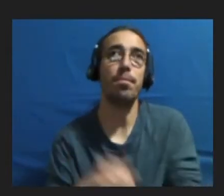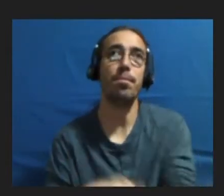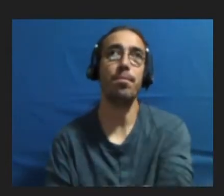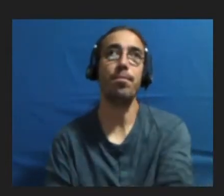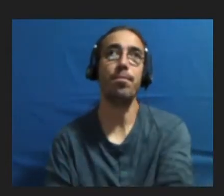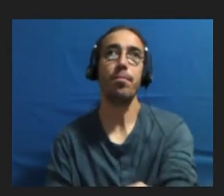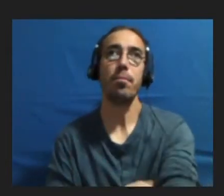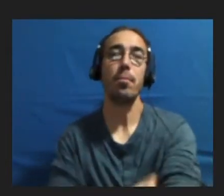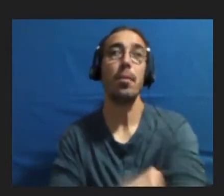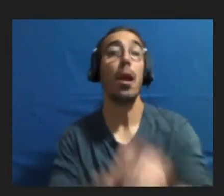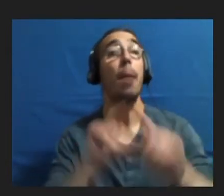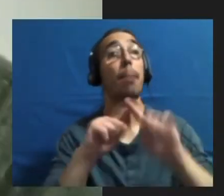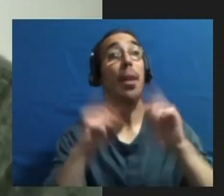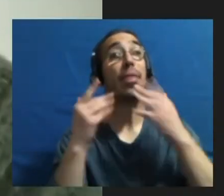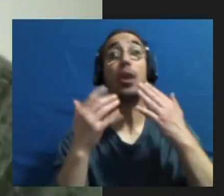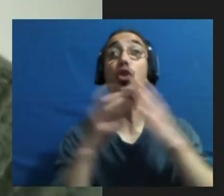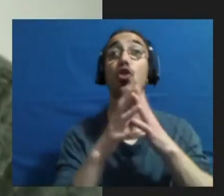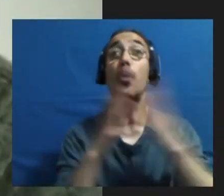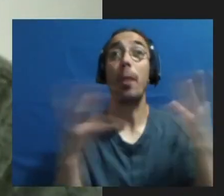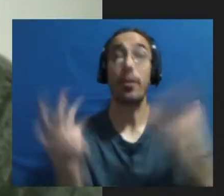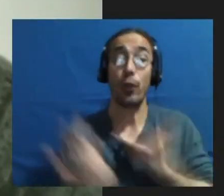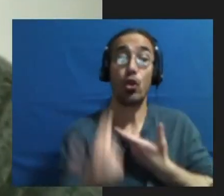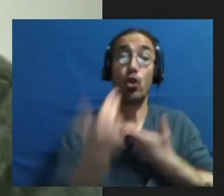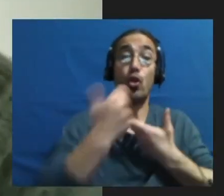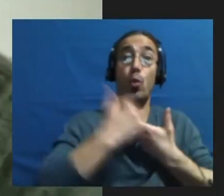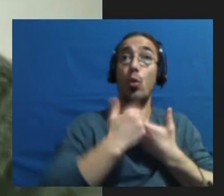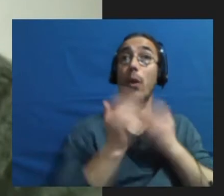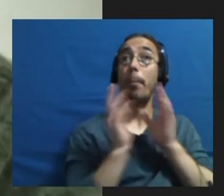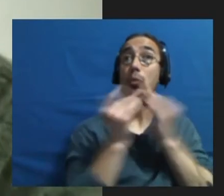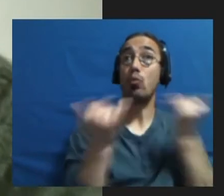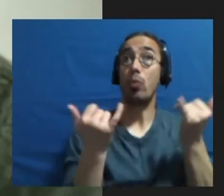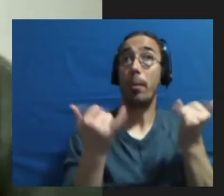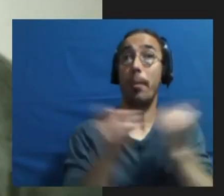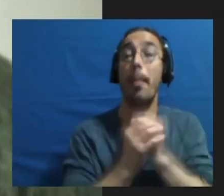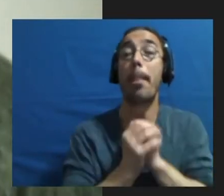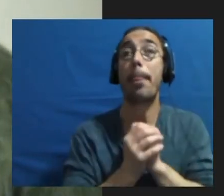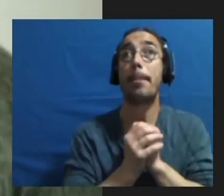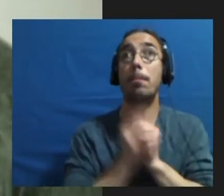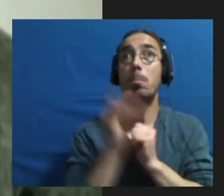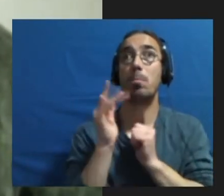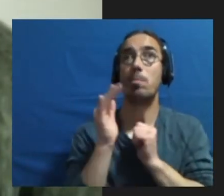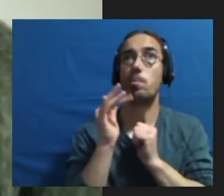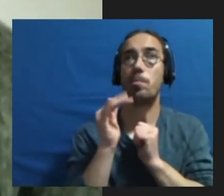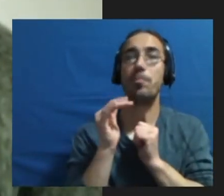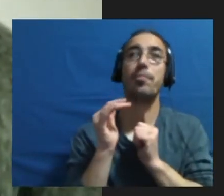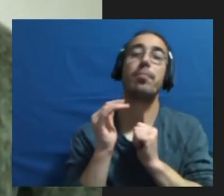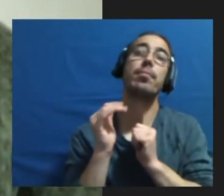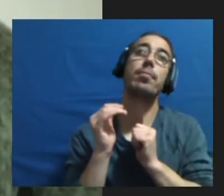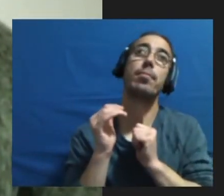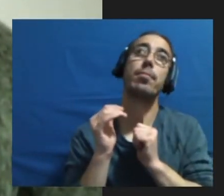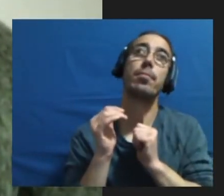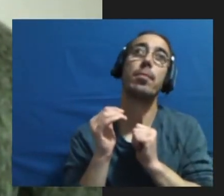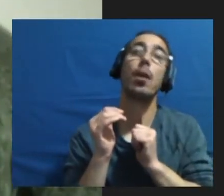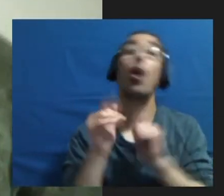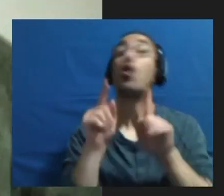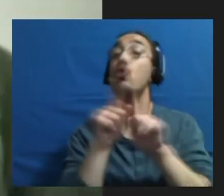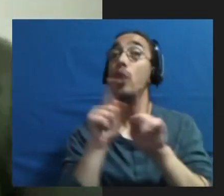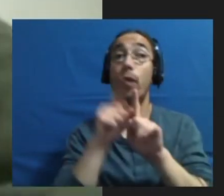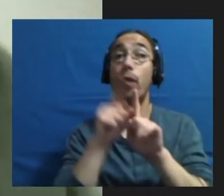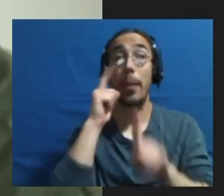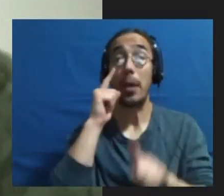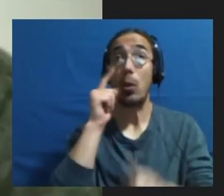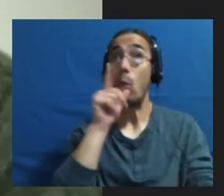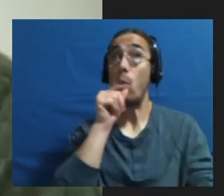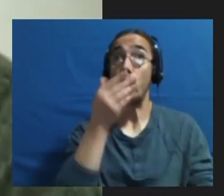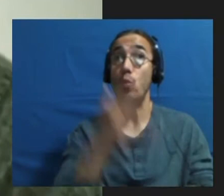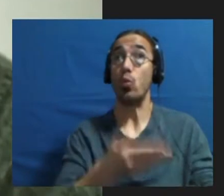Thank you so much for joining us and just for being who you are and being in